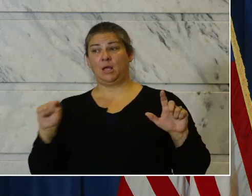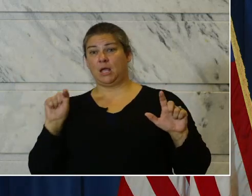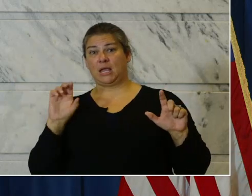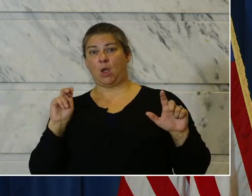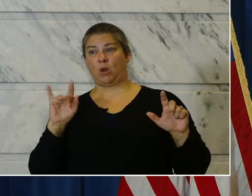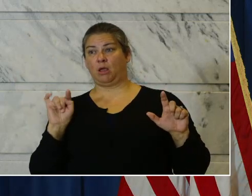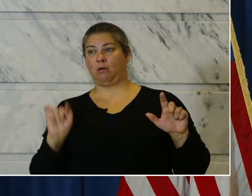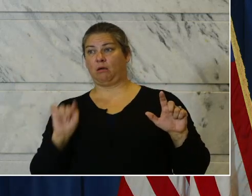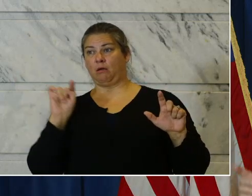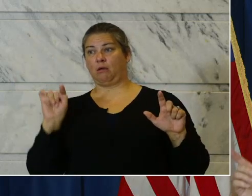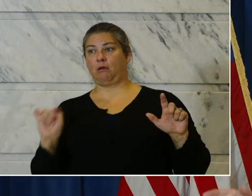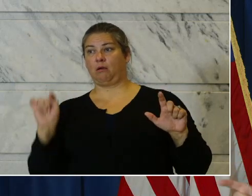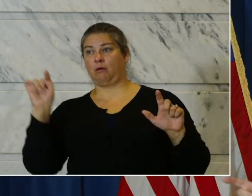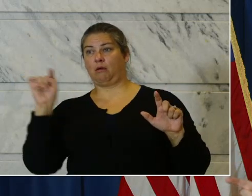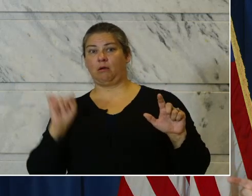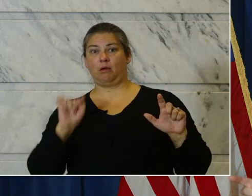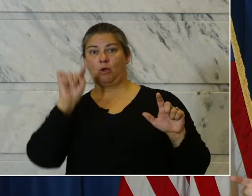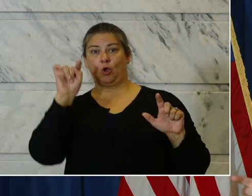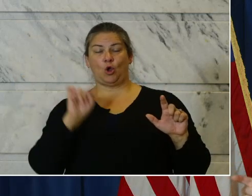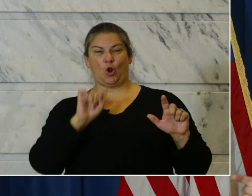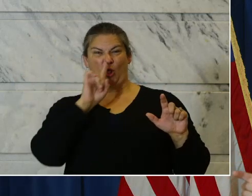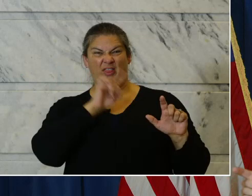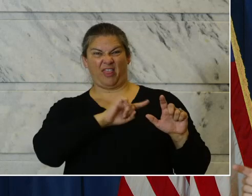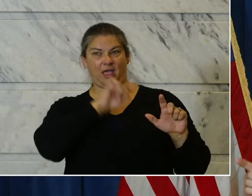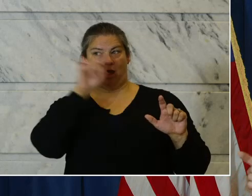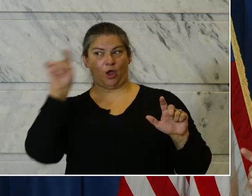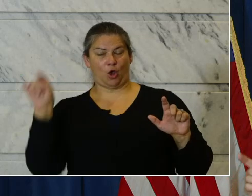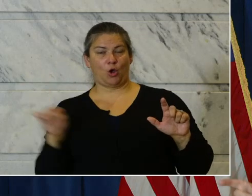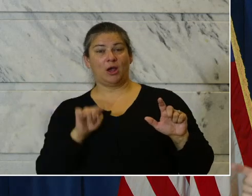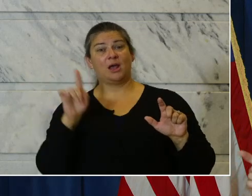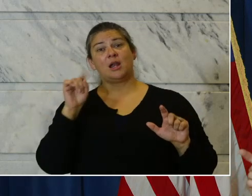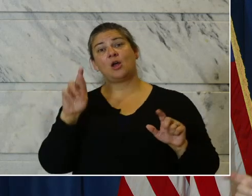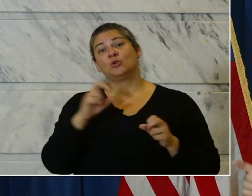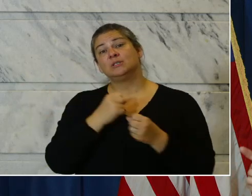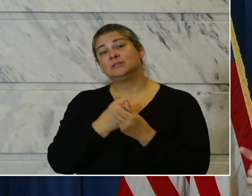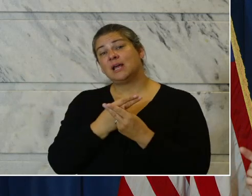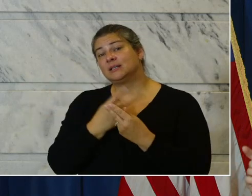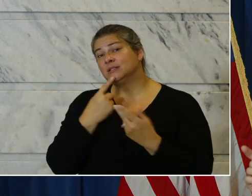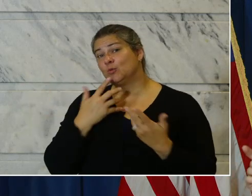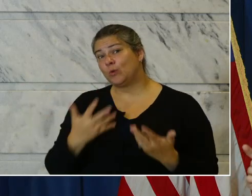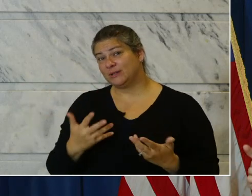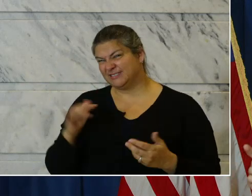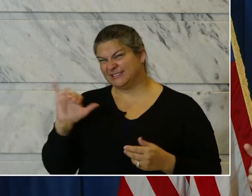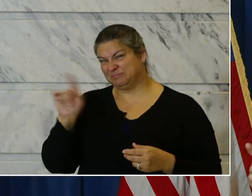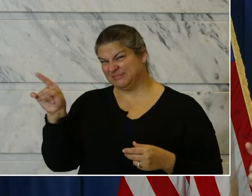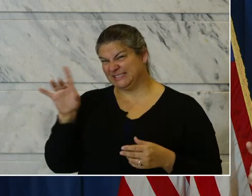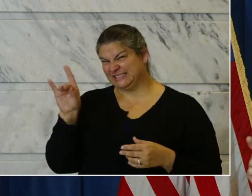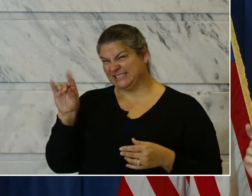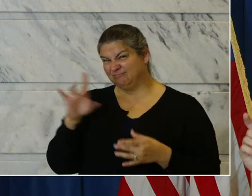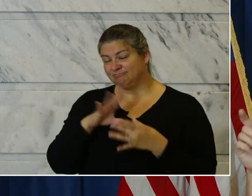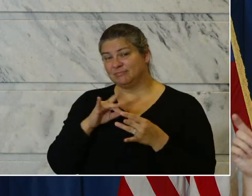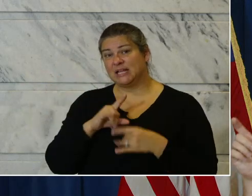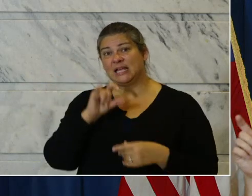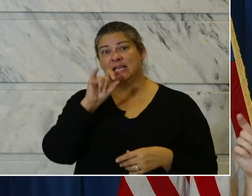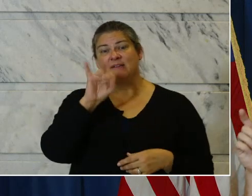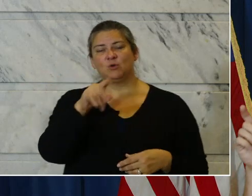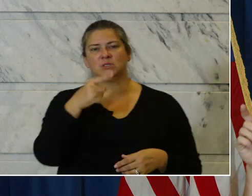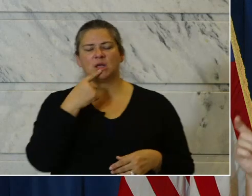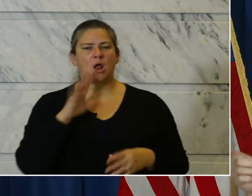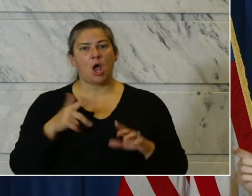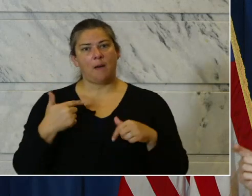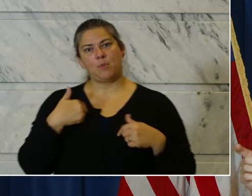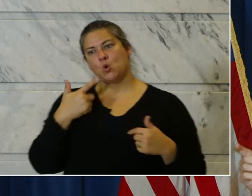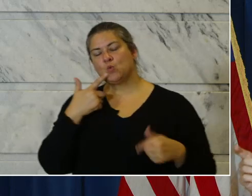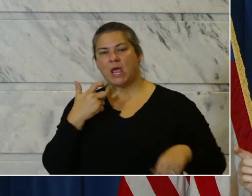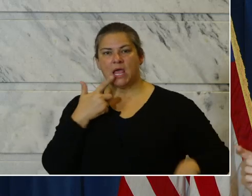that. It's like Dr. Stack said, if you're arguing between, if you're in the red or